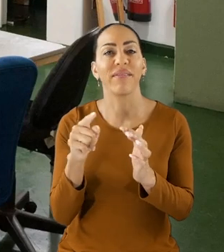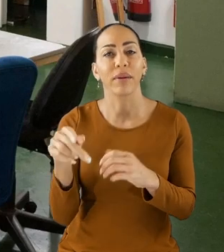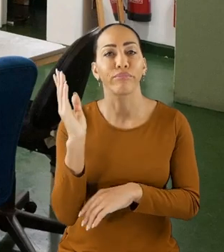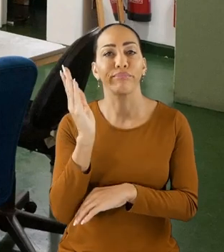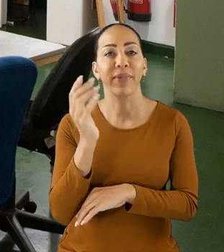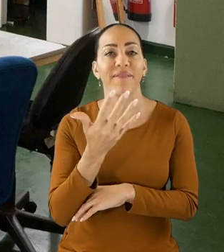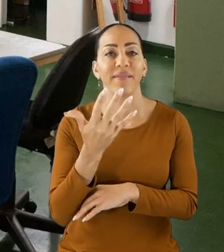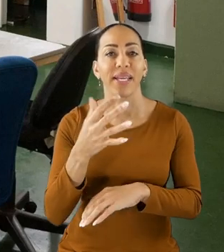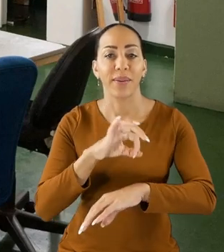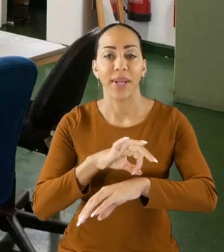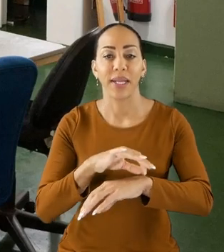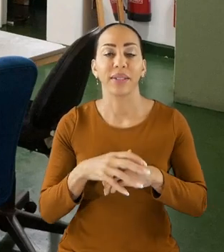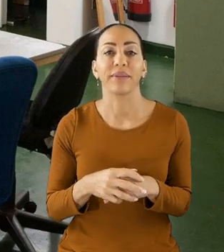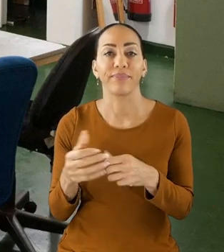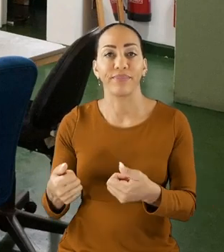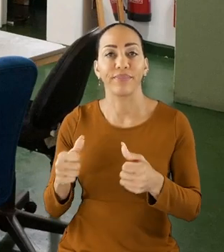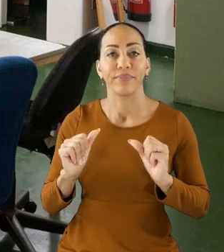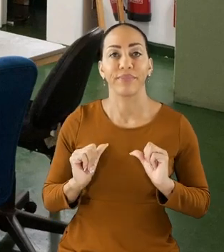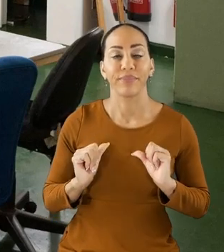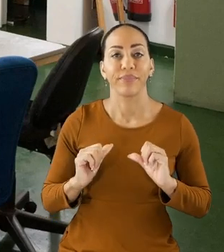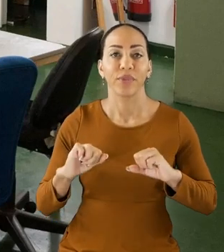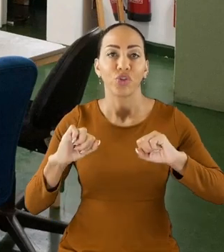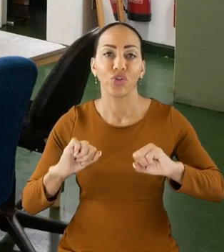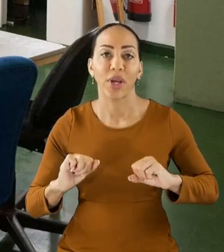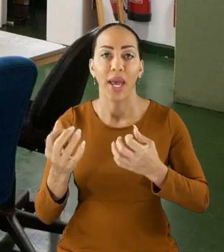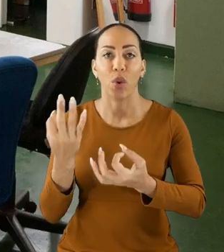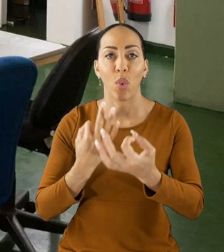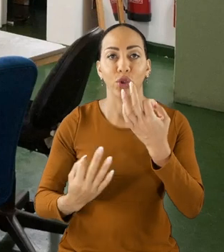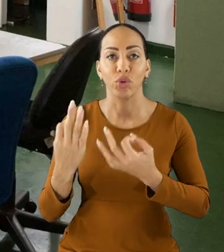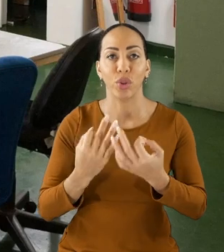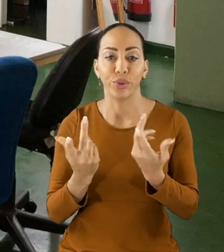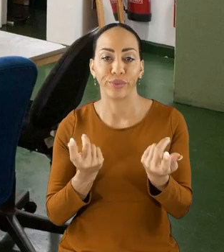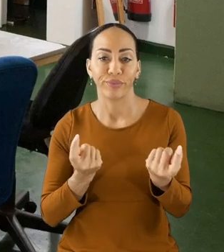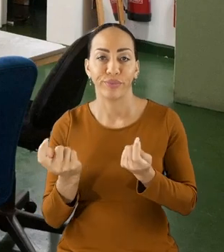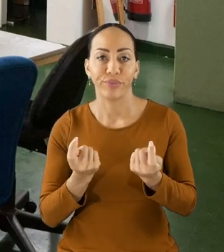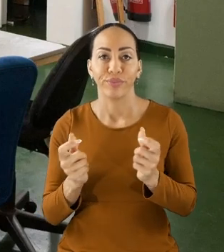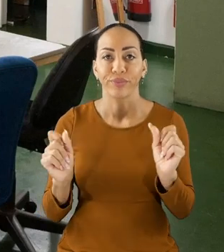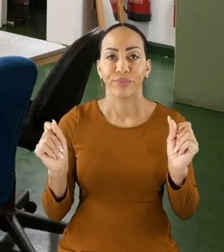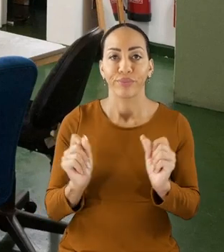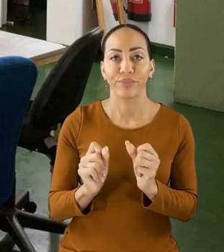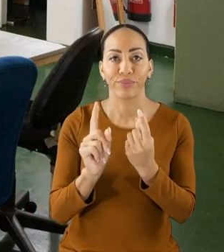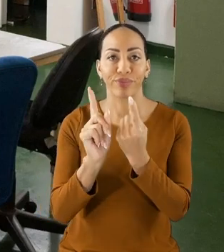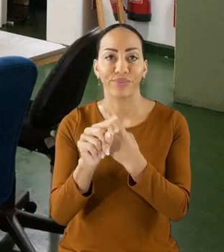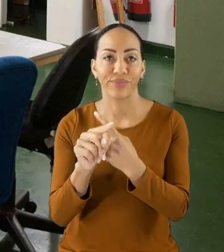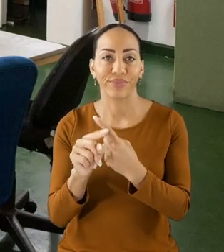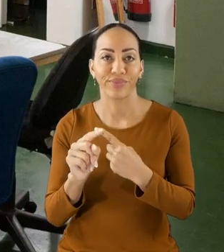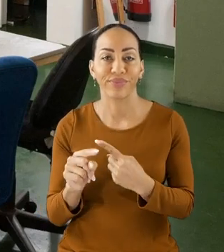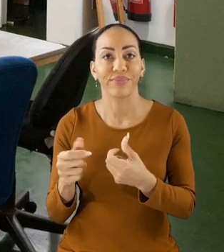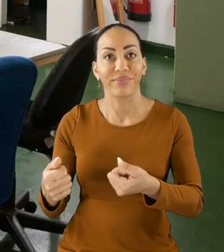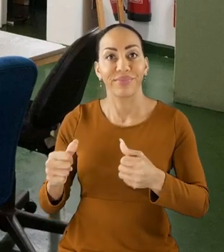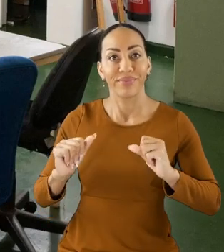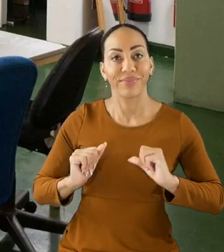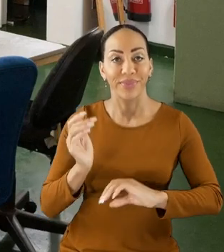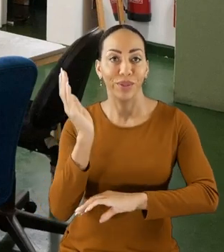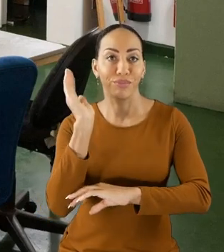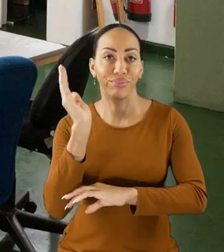presentation for 15 minutes, and then I'll do a quick sort of chair some questions and a short response, and